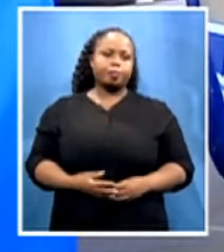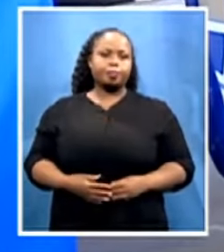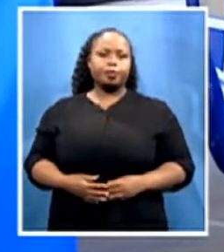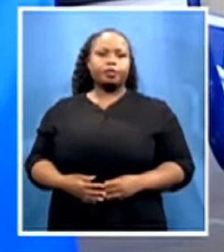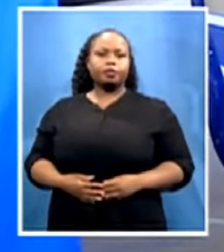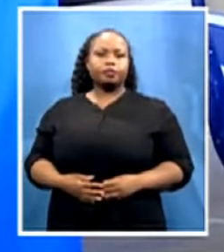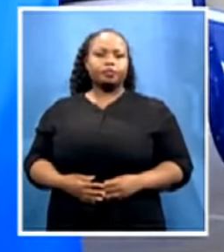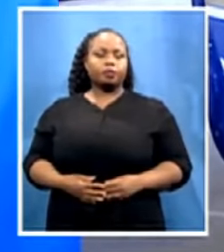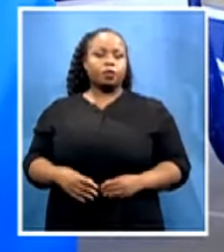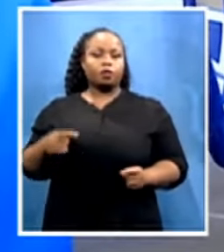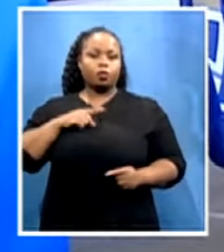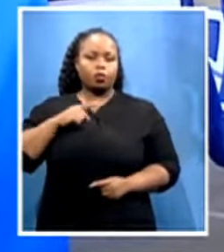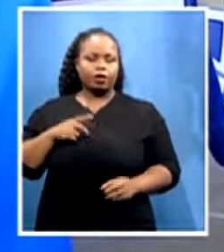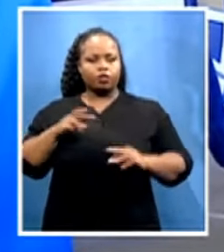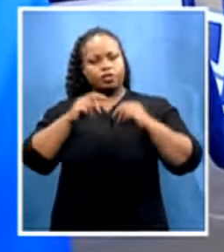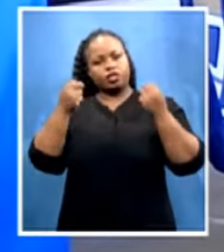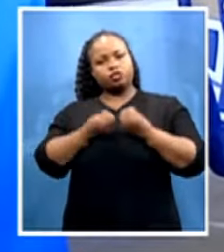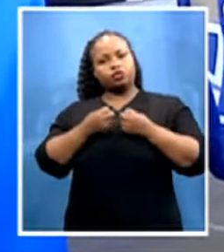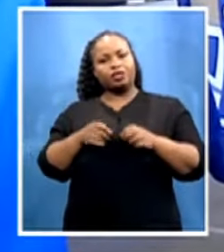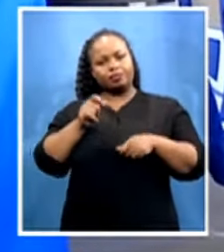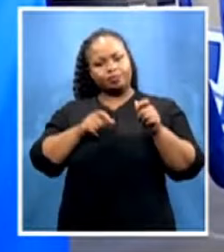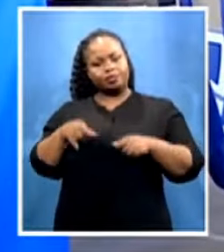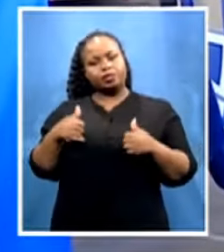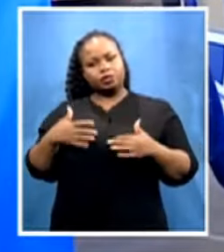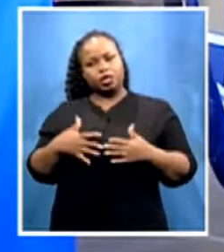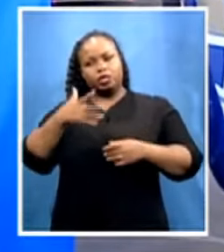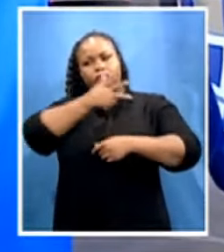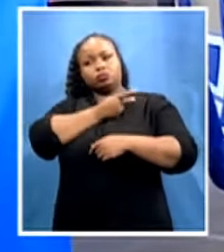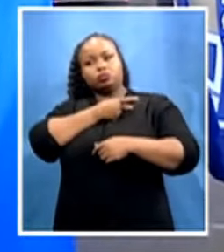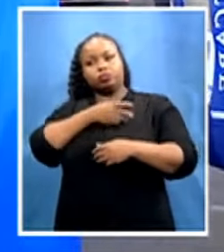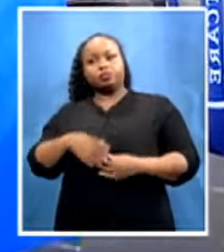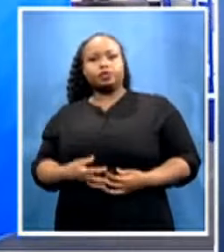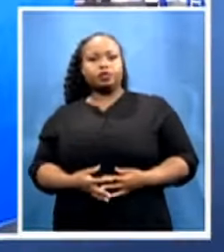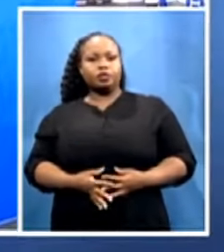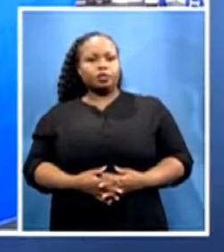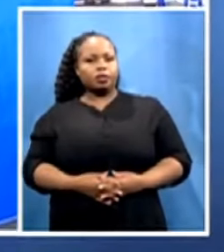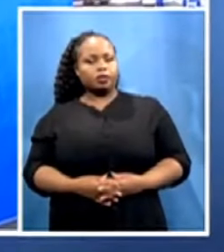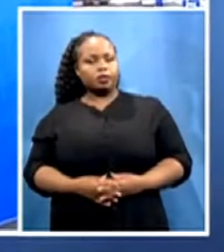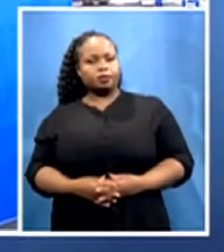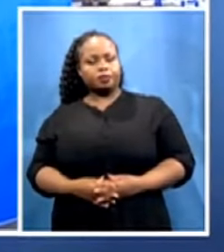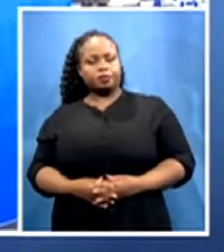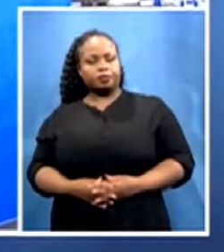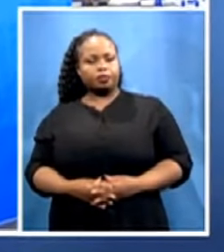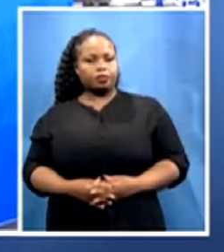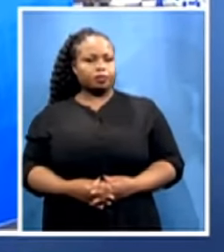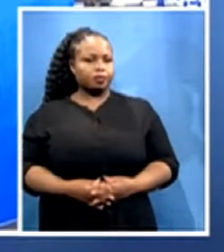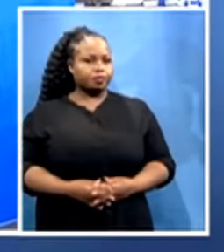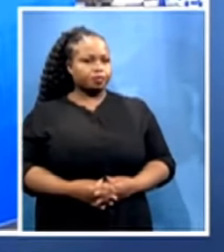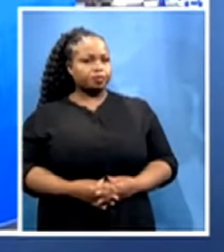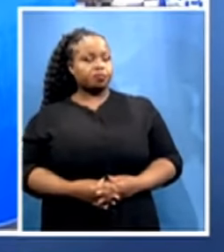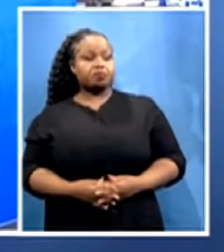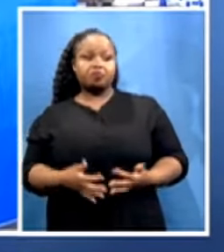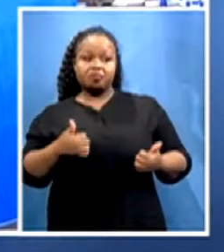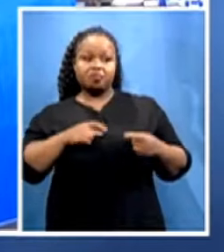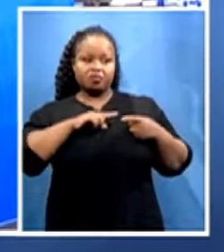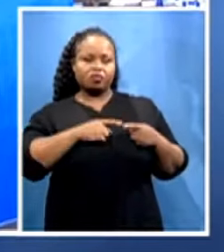vaccination rollout is concerned. Important point, Maageketla, because I guess the message is no one will be